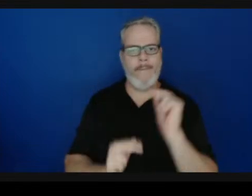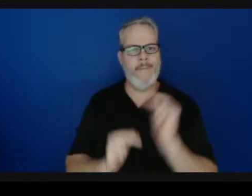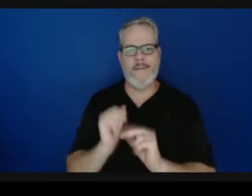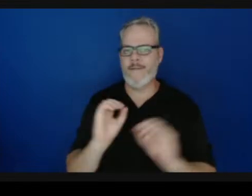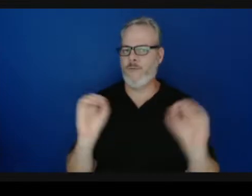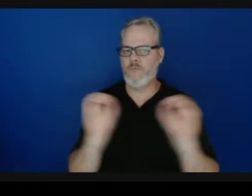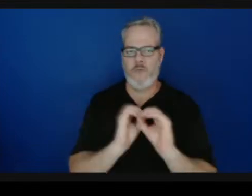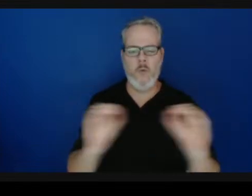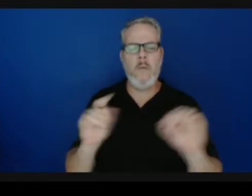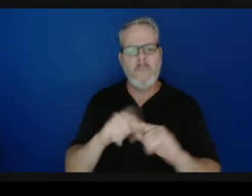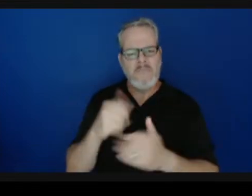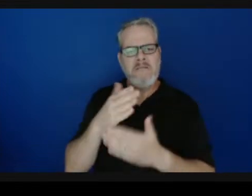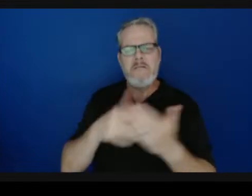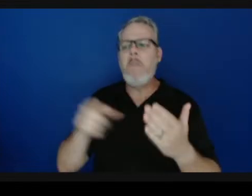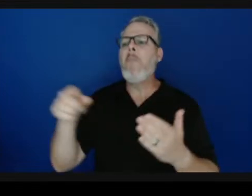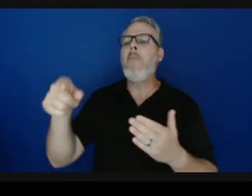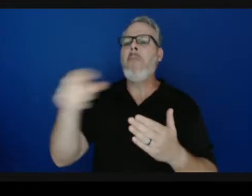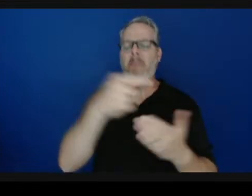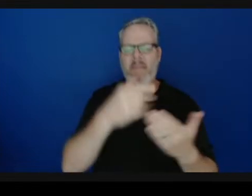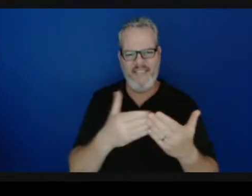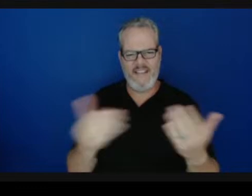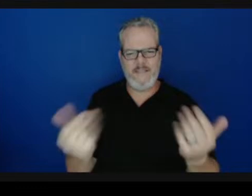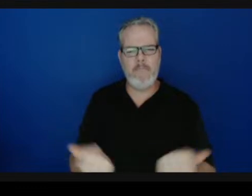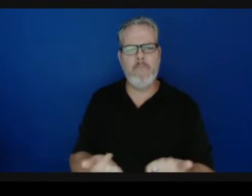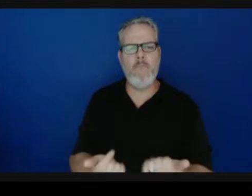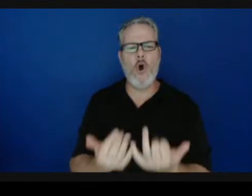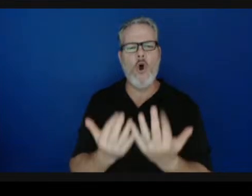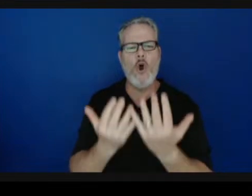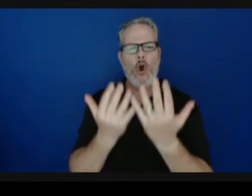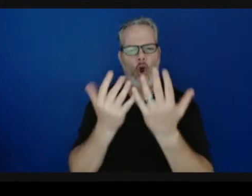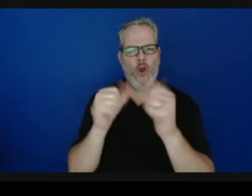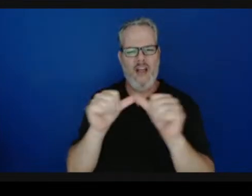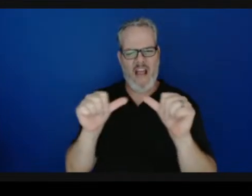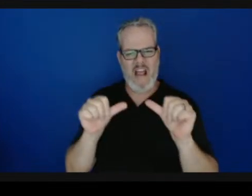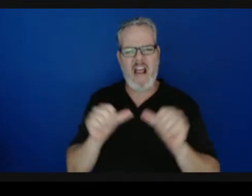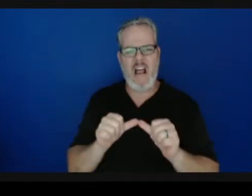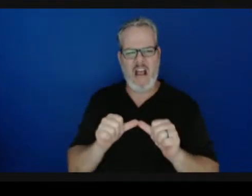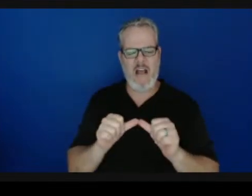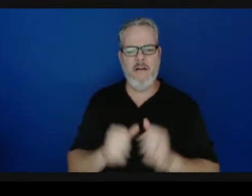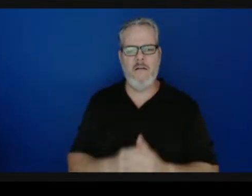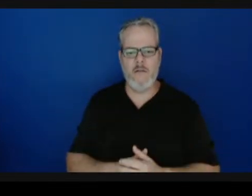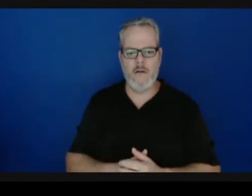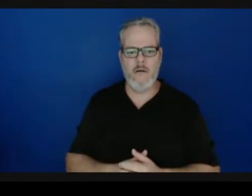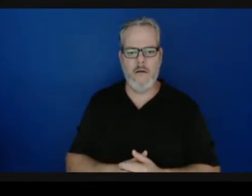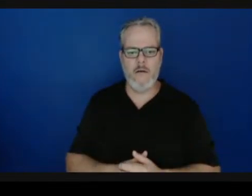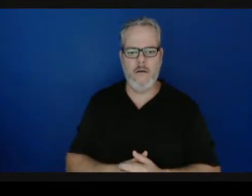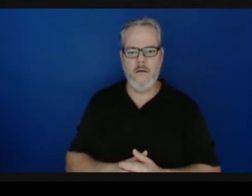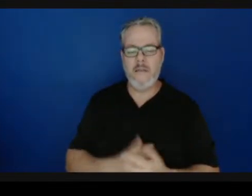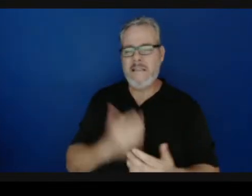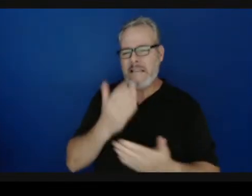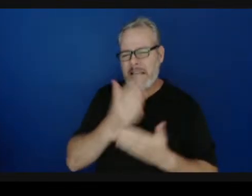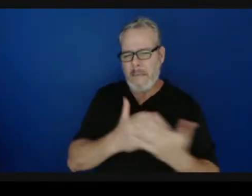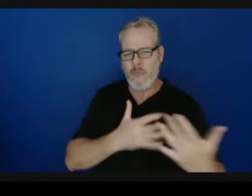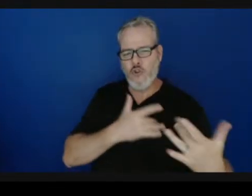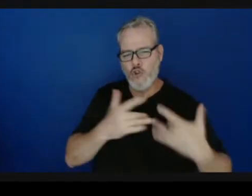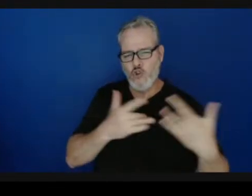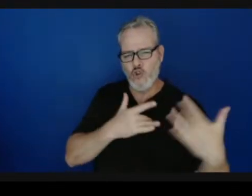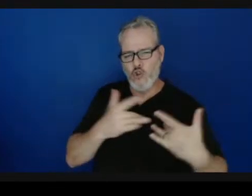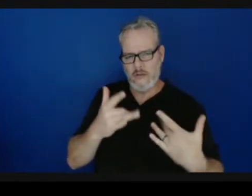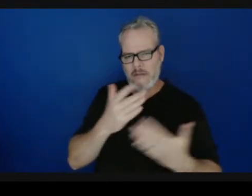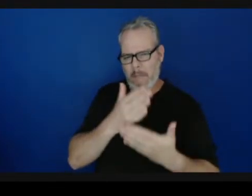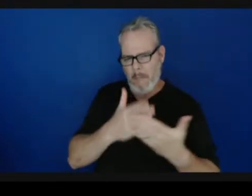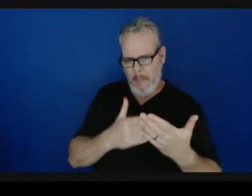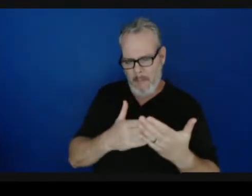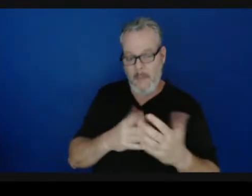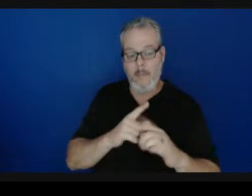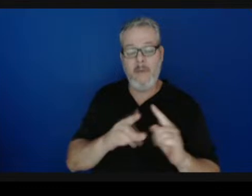cultural resources nearby. The Pulu factory near the eruption site is of concern as well. So to